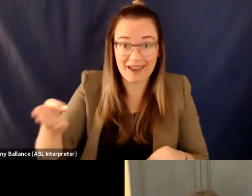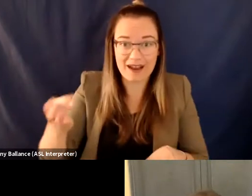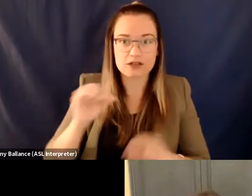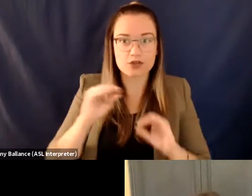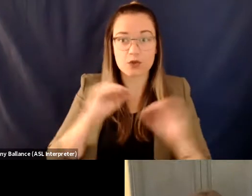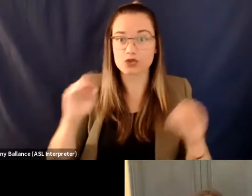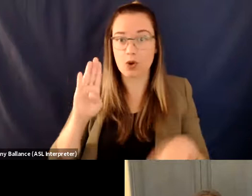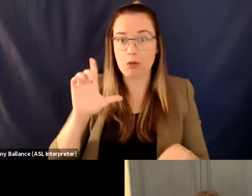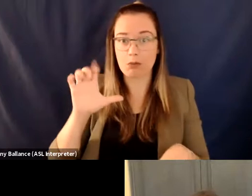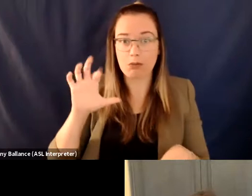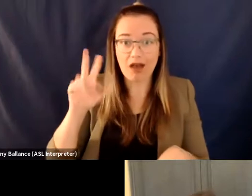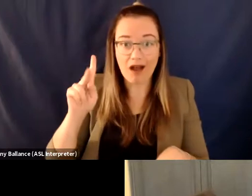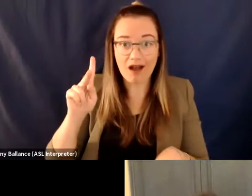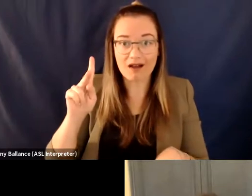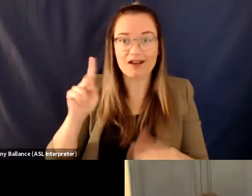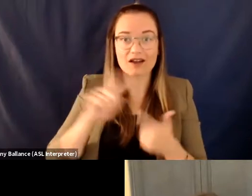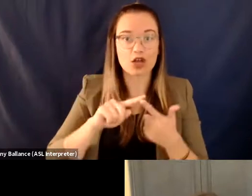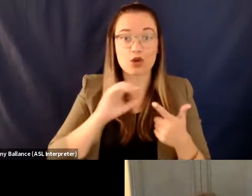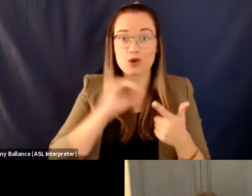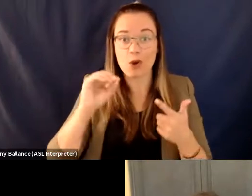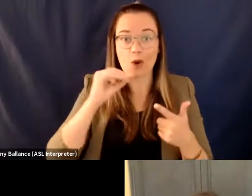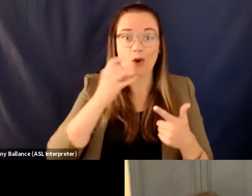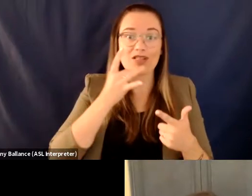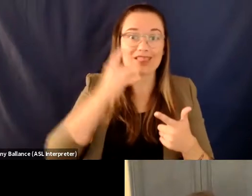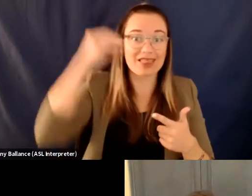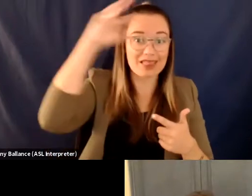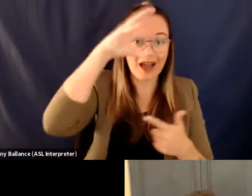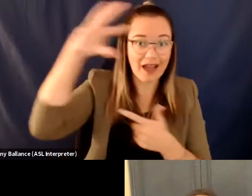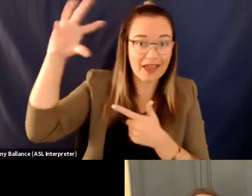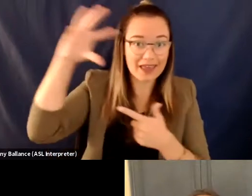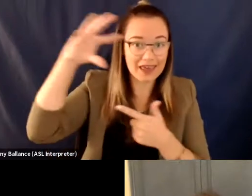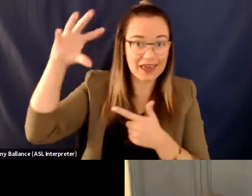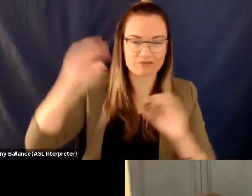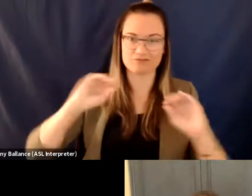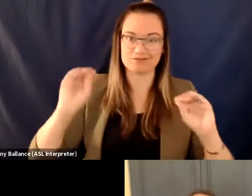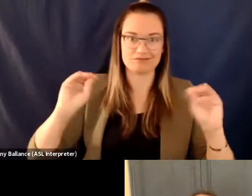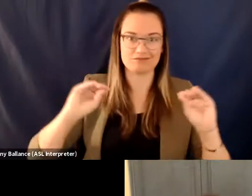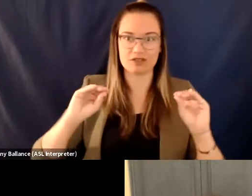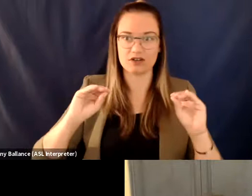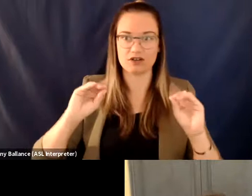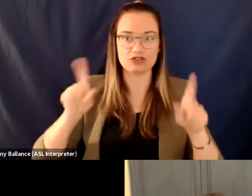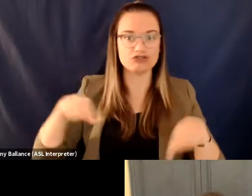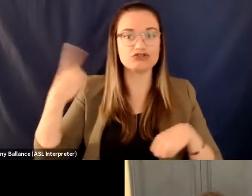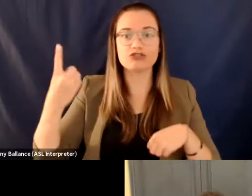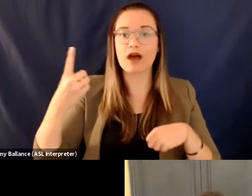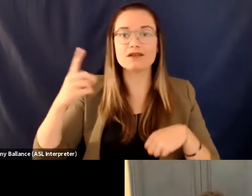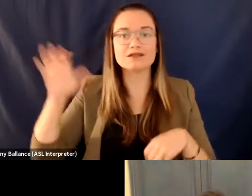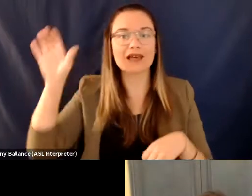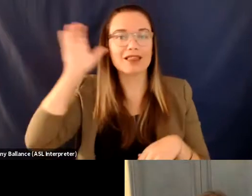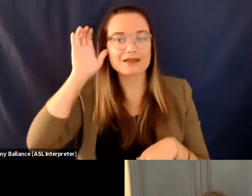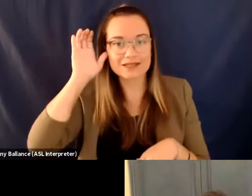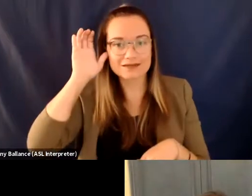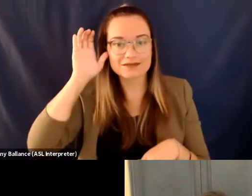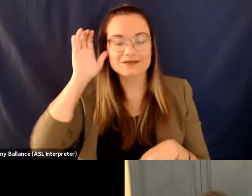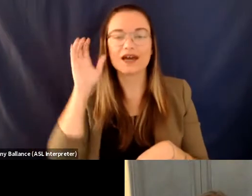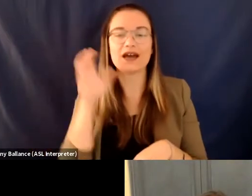blocking the room, and there was no lighting the room. And there, you know, you had to kind of roll with whatever, you had to listen in a way that